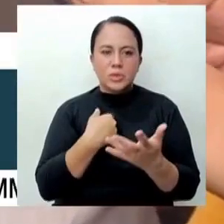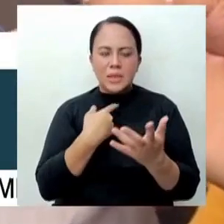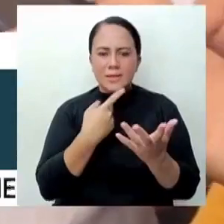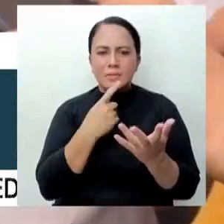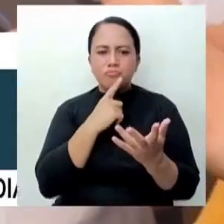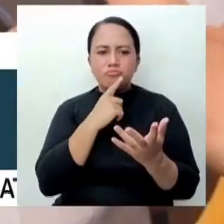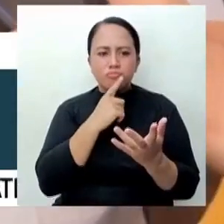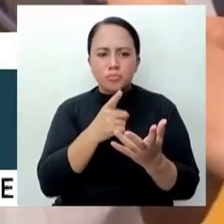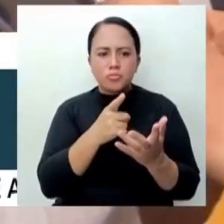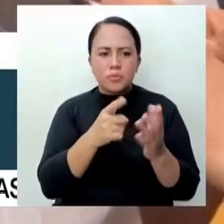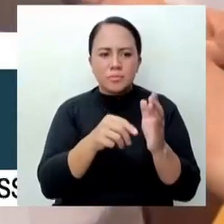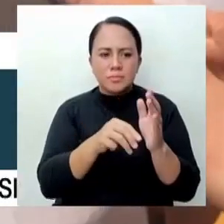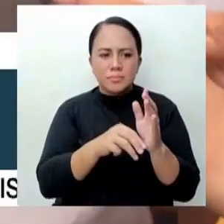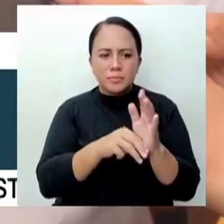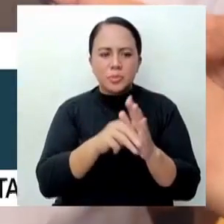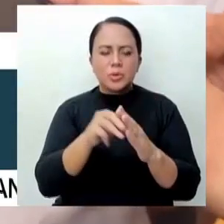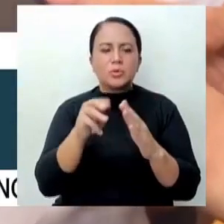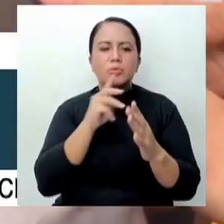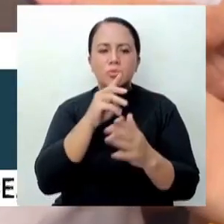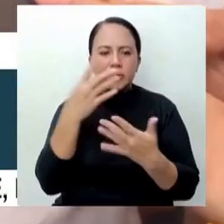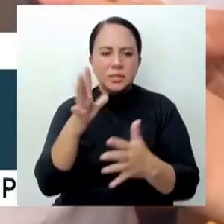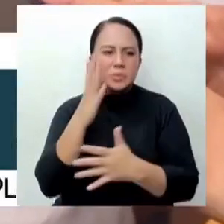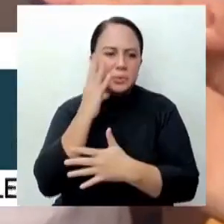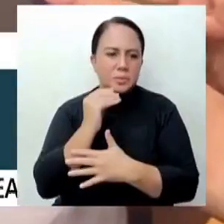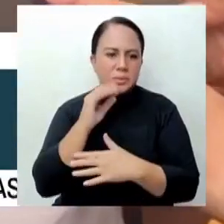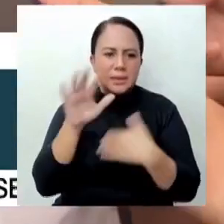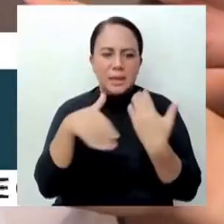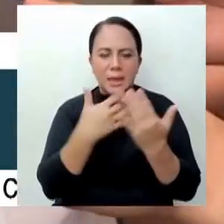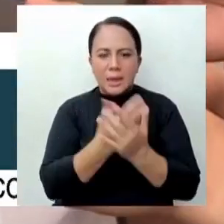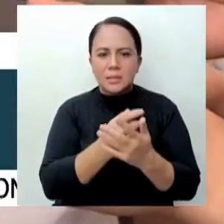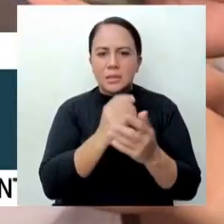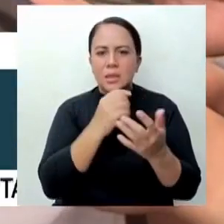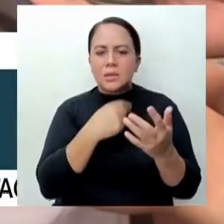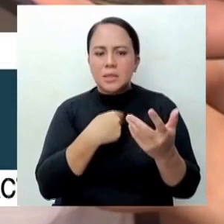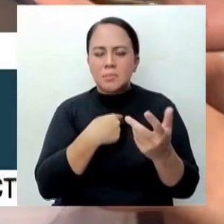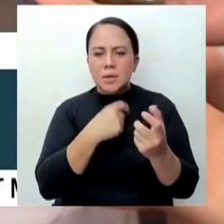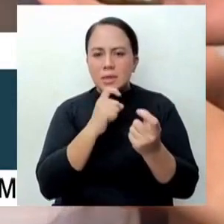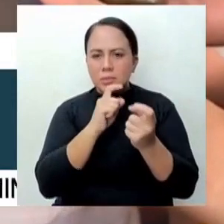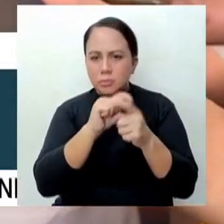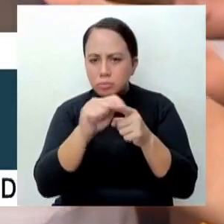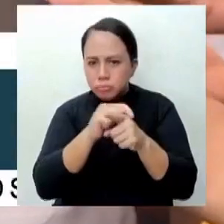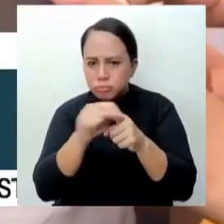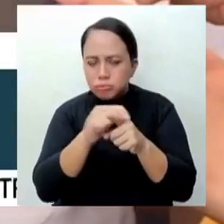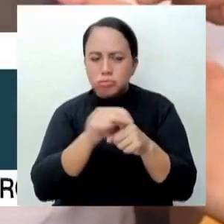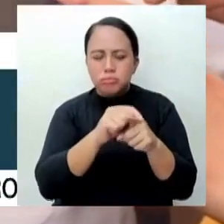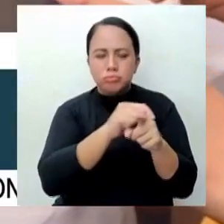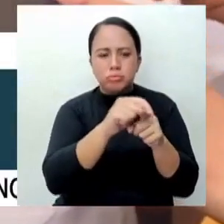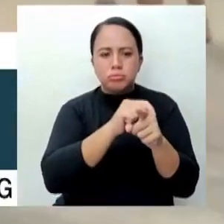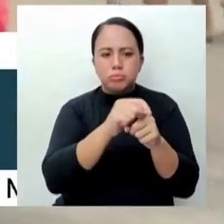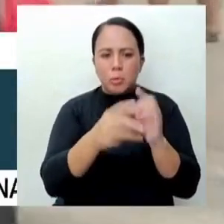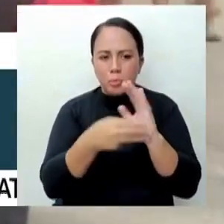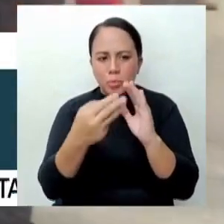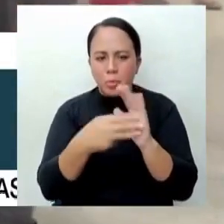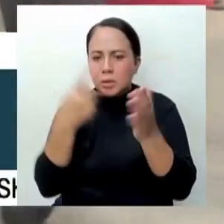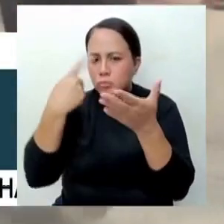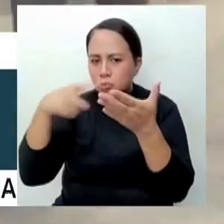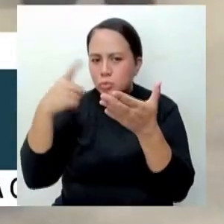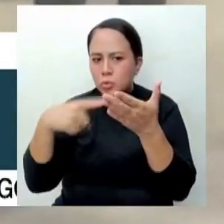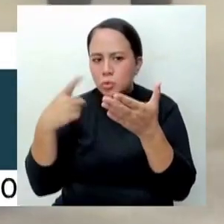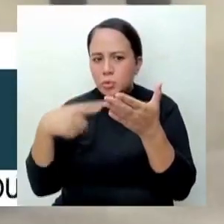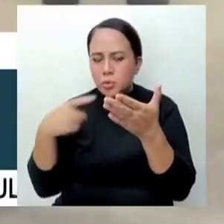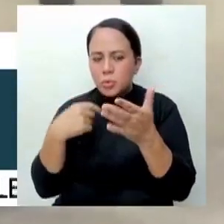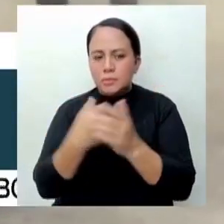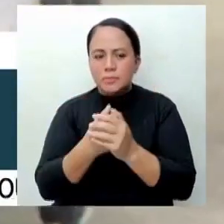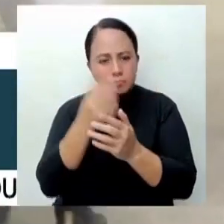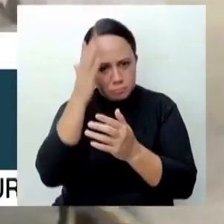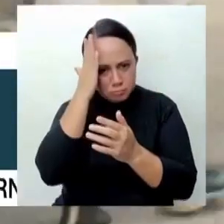Kailangan dumaan talaga sa lahat ng reformation na modules. Chine-check out yan. Nag-a-appeal tayo na